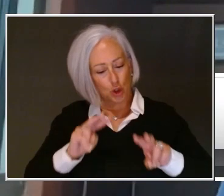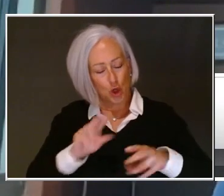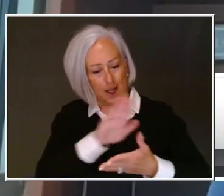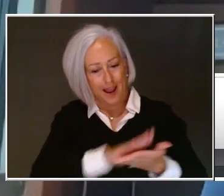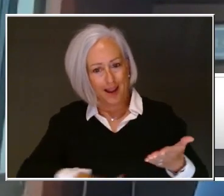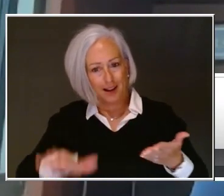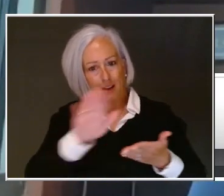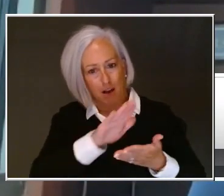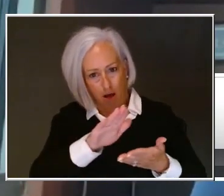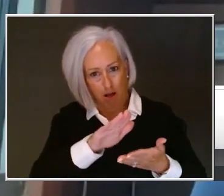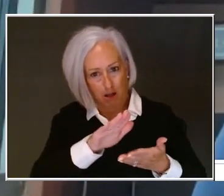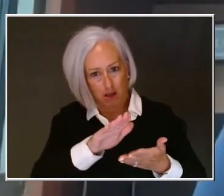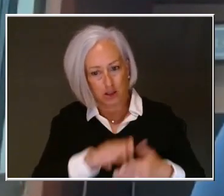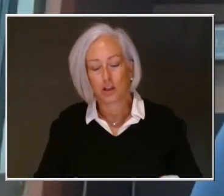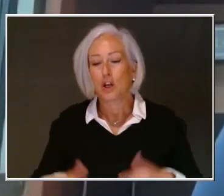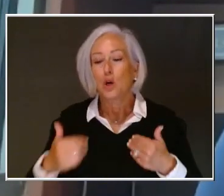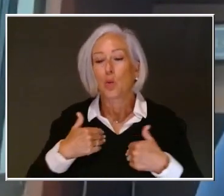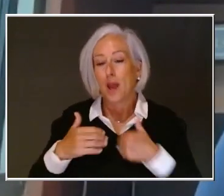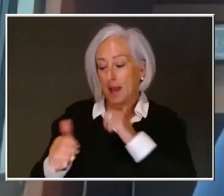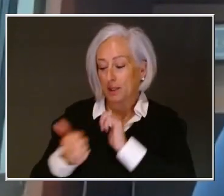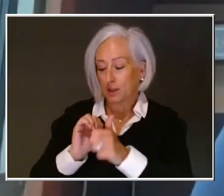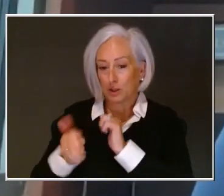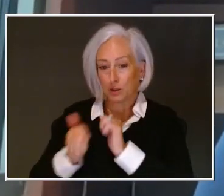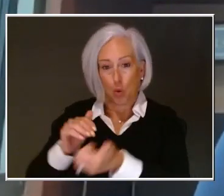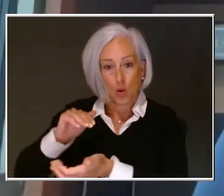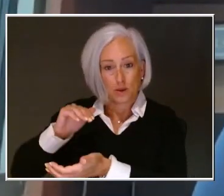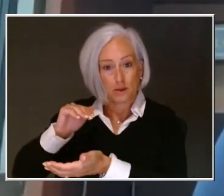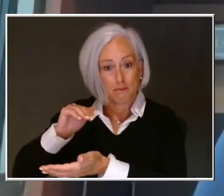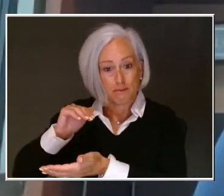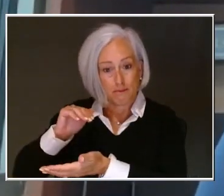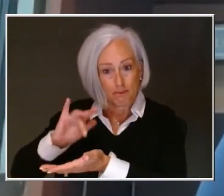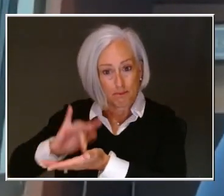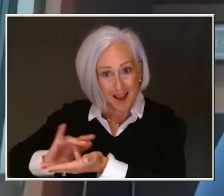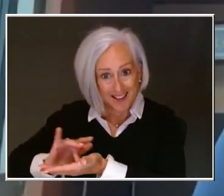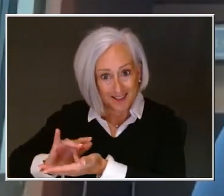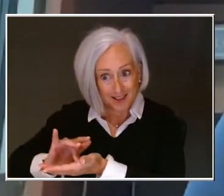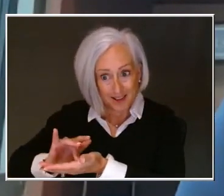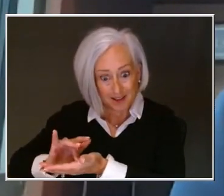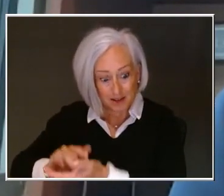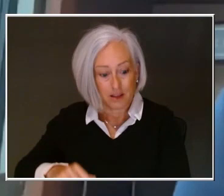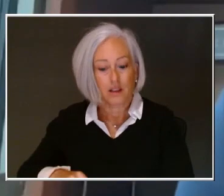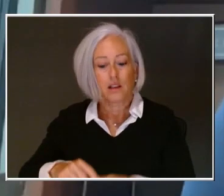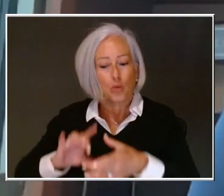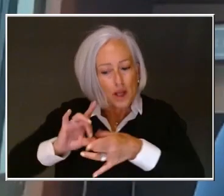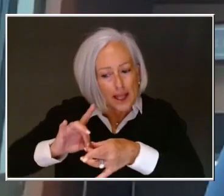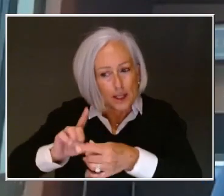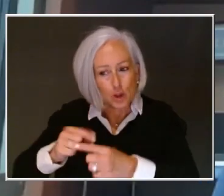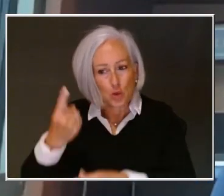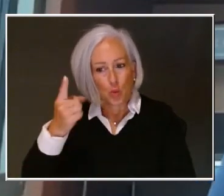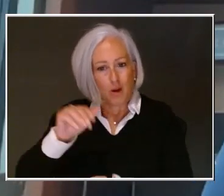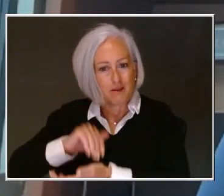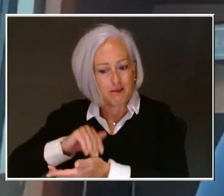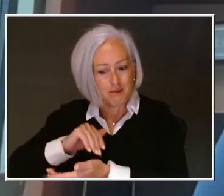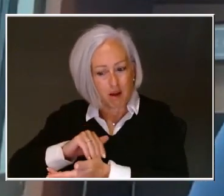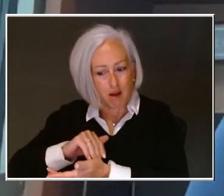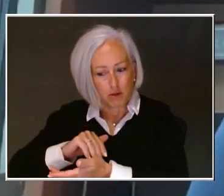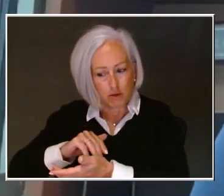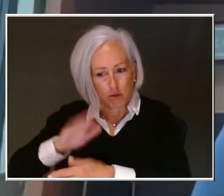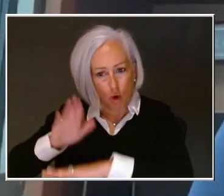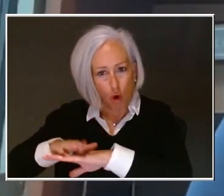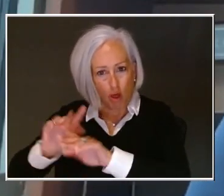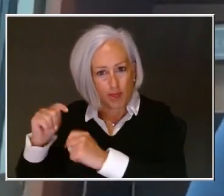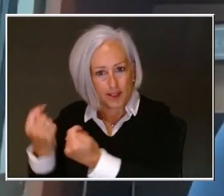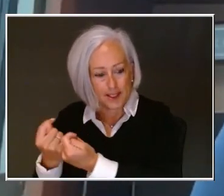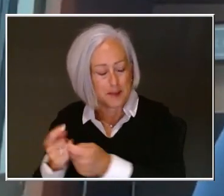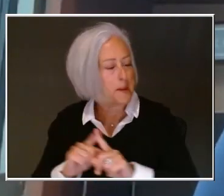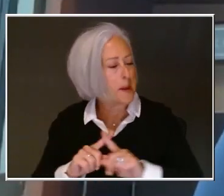agreement between individual physicians or providers and teams or universities. Now what you're seeing, and you can see it with our